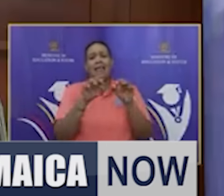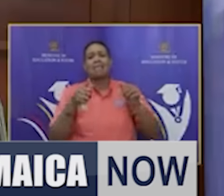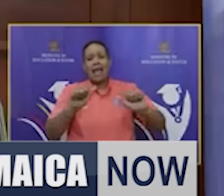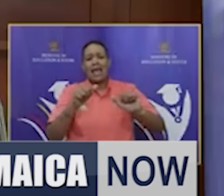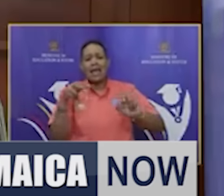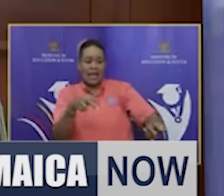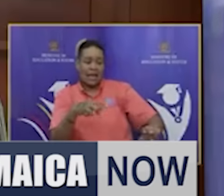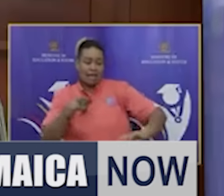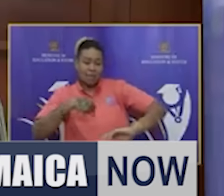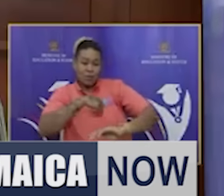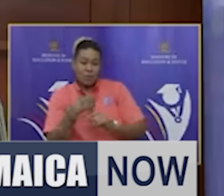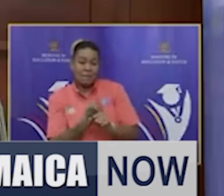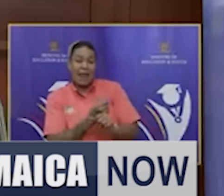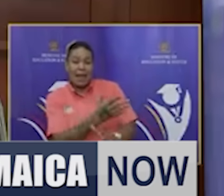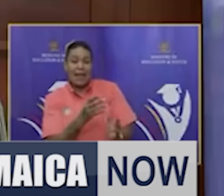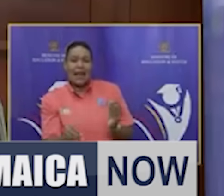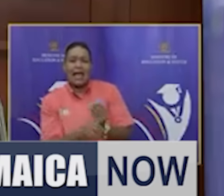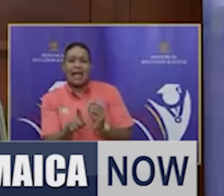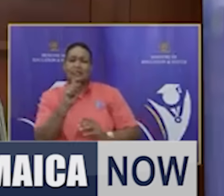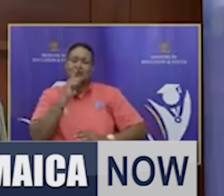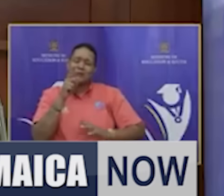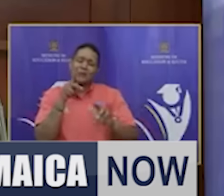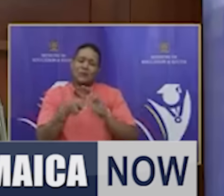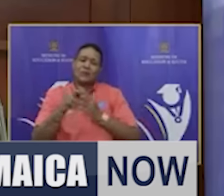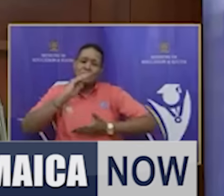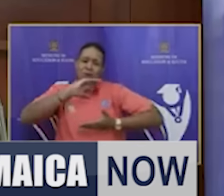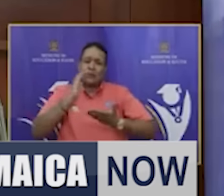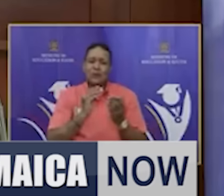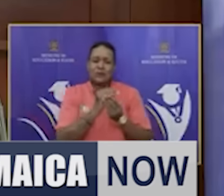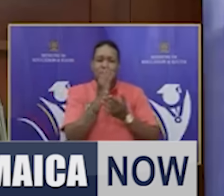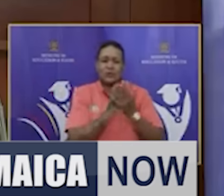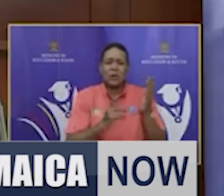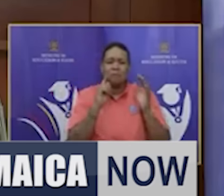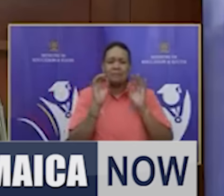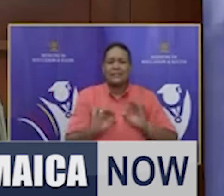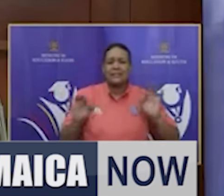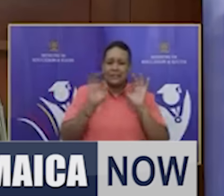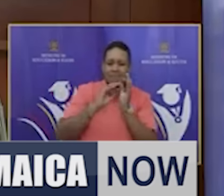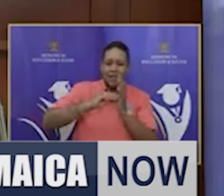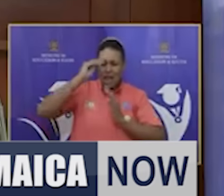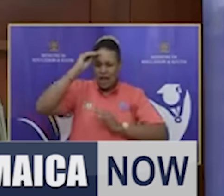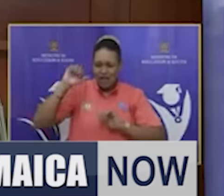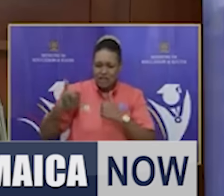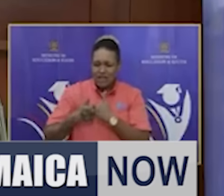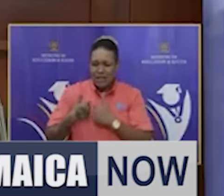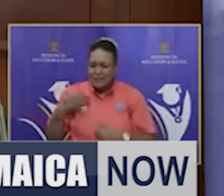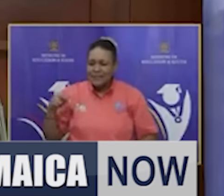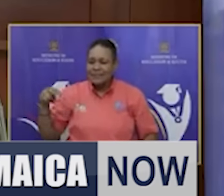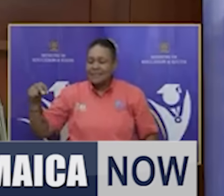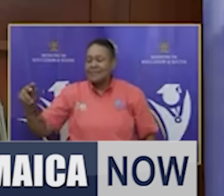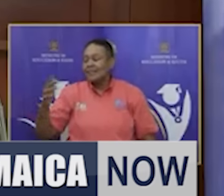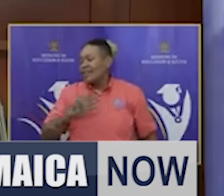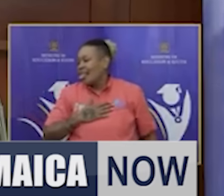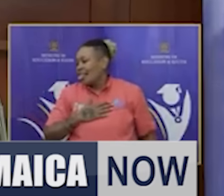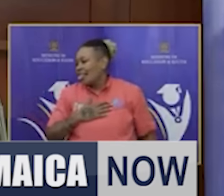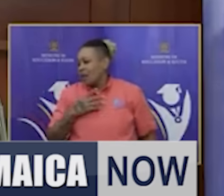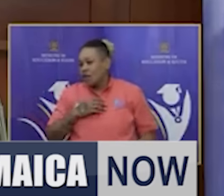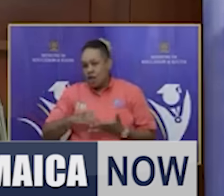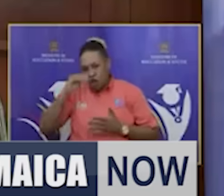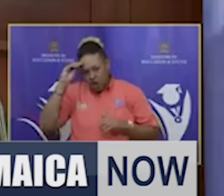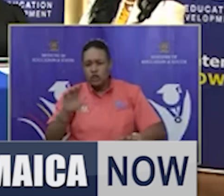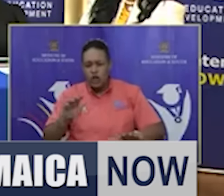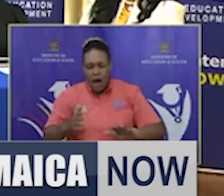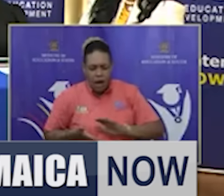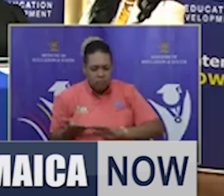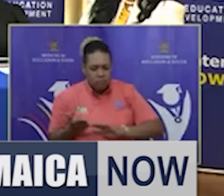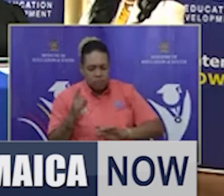effort being made to curtail some of the significant learning challenges that we're seeing in our primary